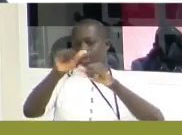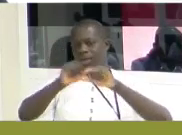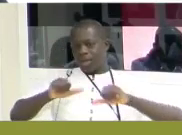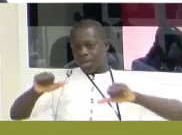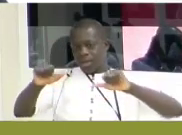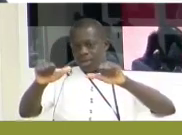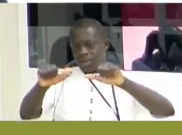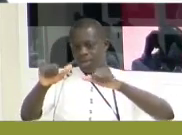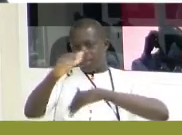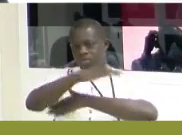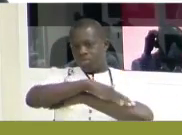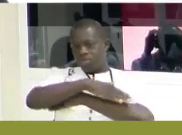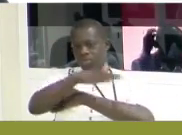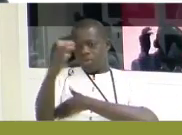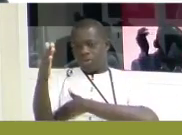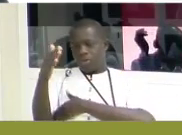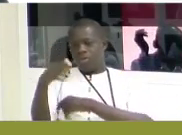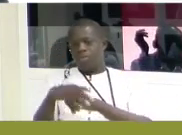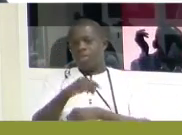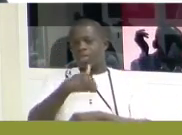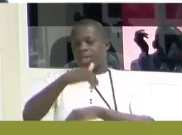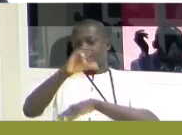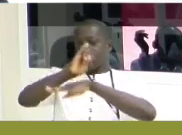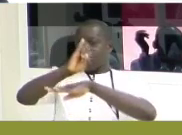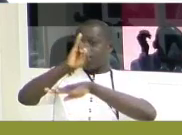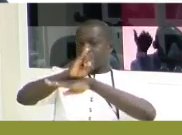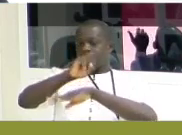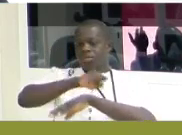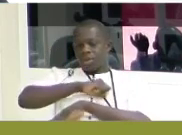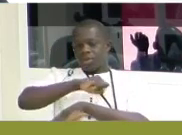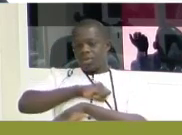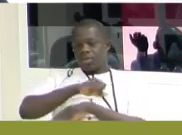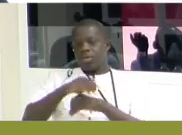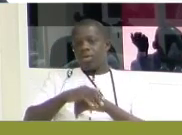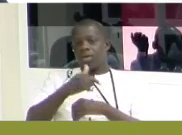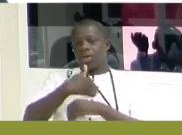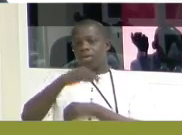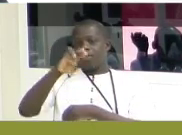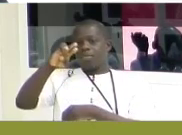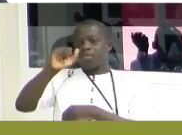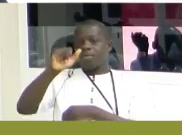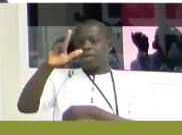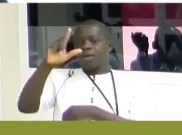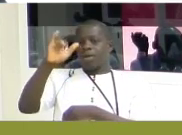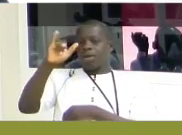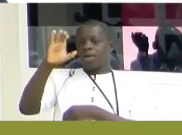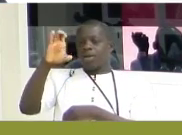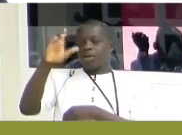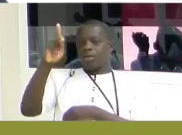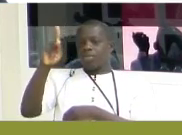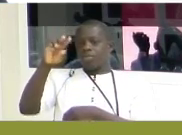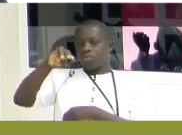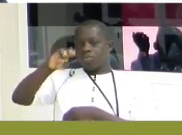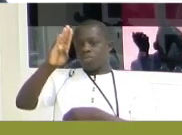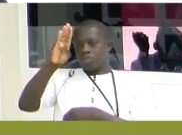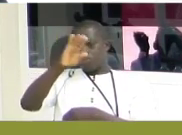gate. I identified myself that I am Malingbu from RVTH. Someone called me to report